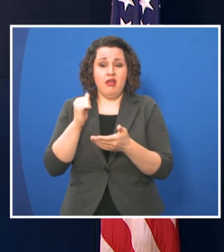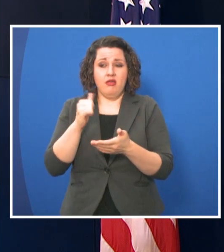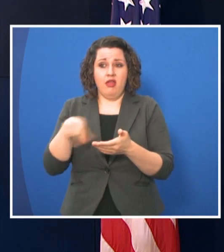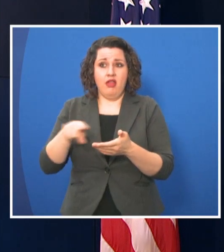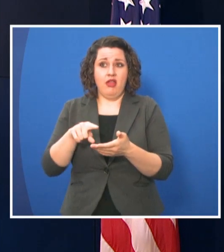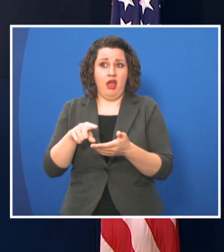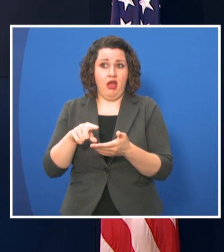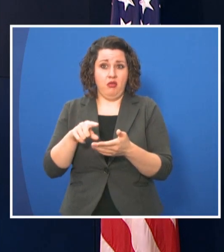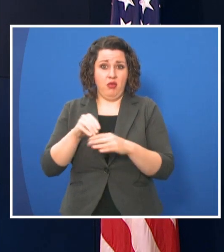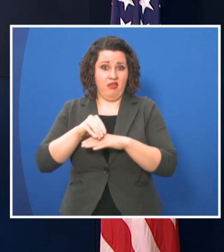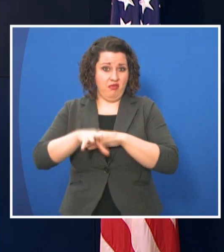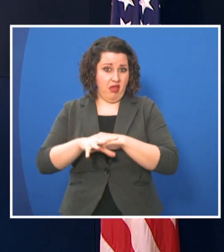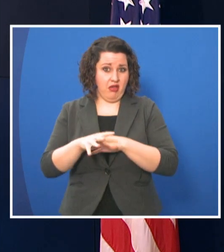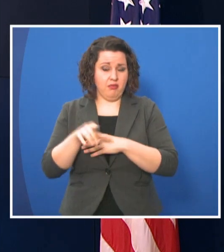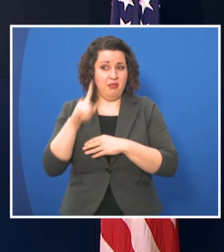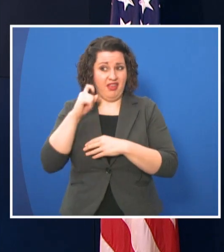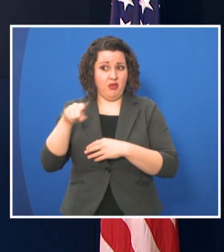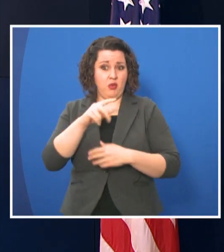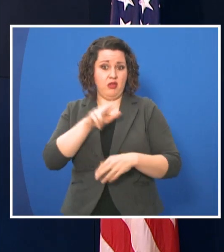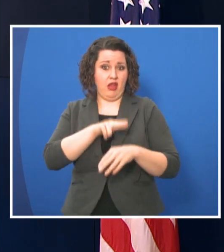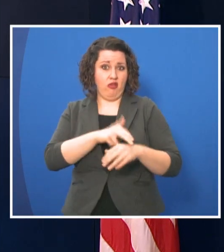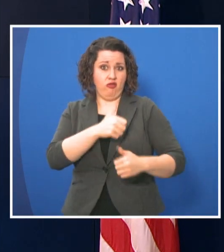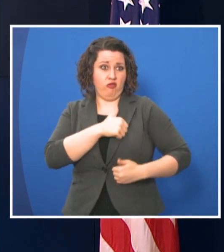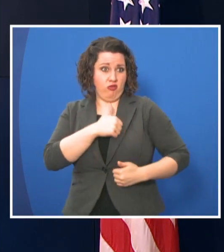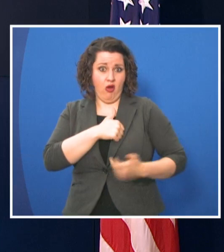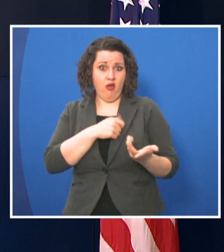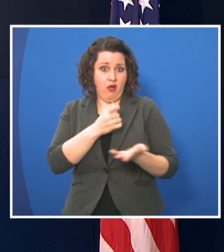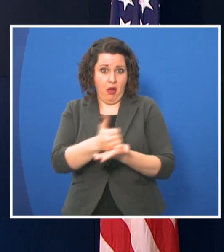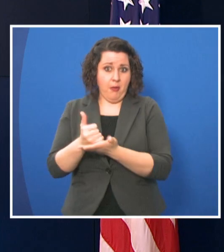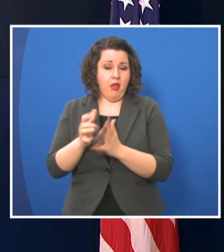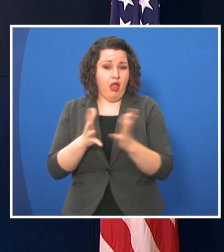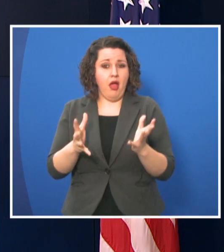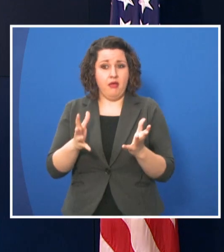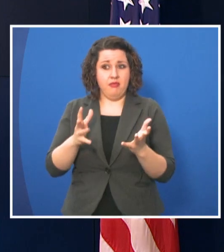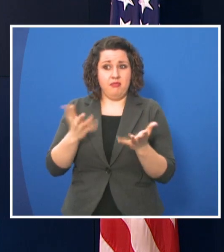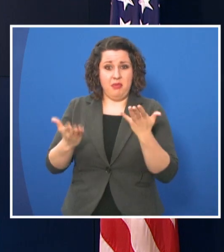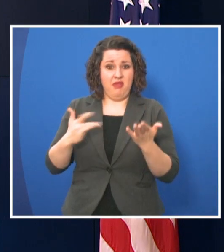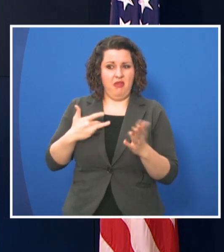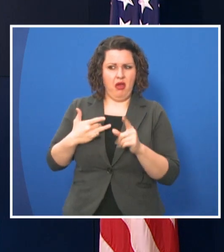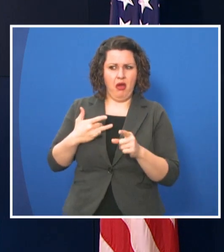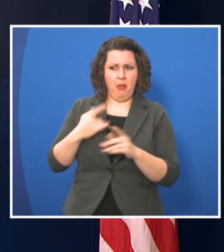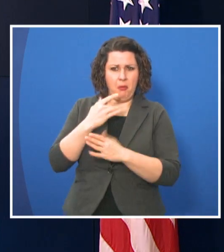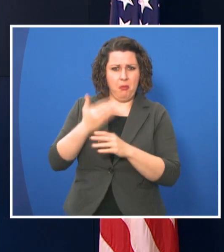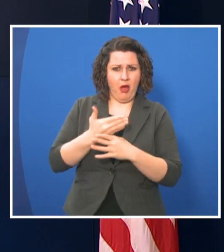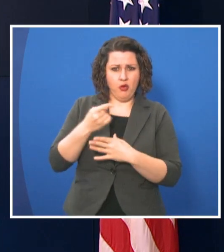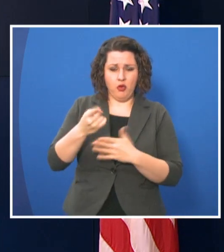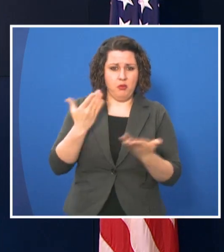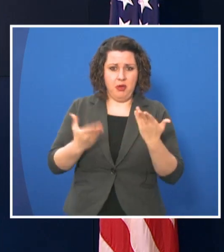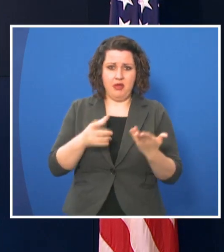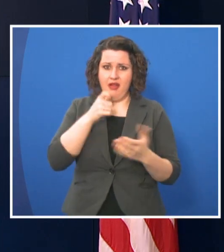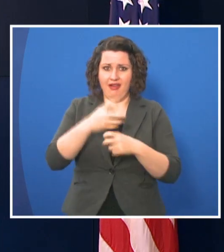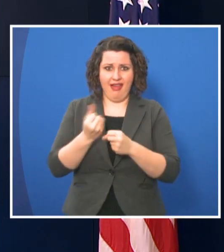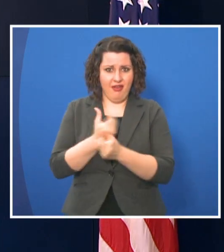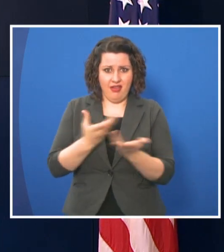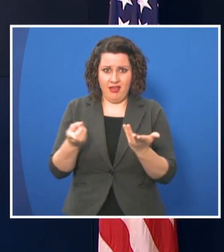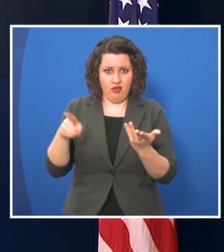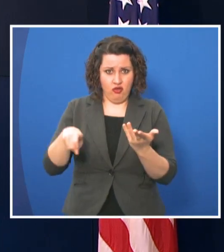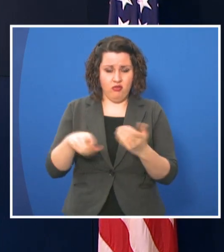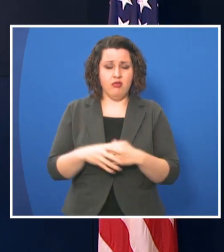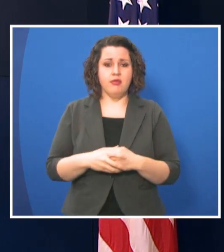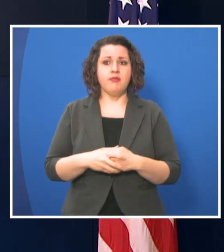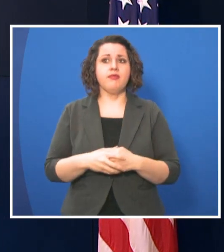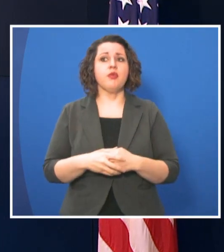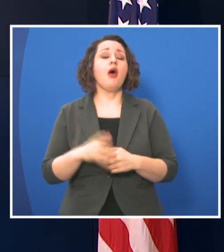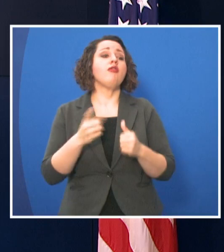women are performing? And does it bother you that might shortchange them if they are pulled off duty? No, first of all, I want to thank the Trump administration